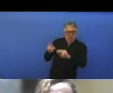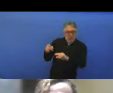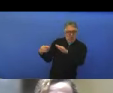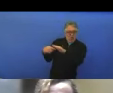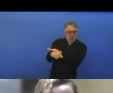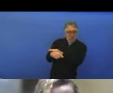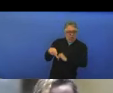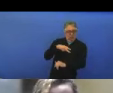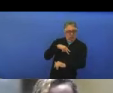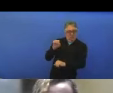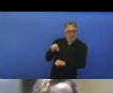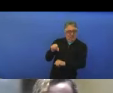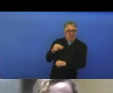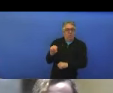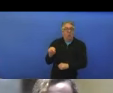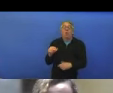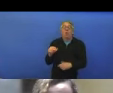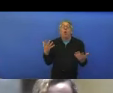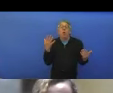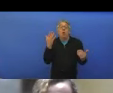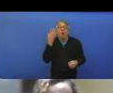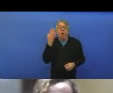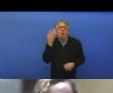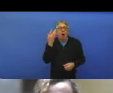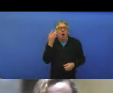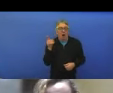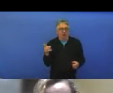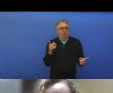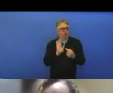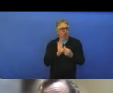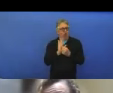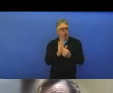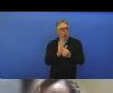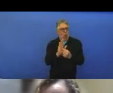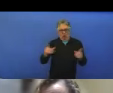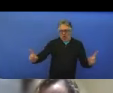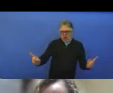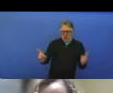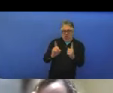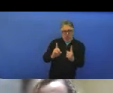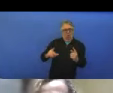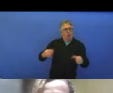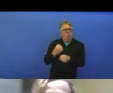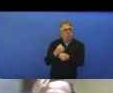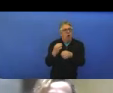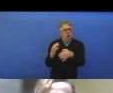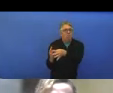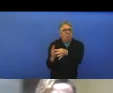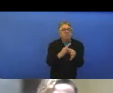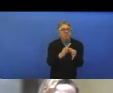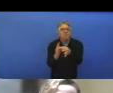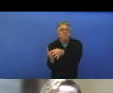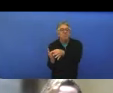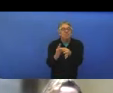of collaboration between two persons. So this is what RSD should be. Basically, it's not